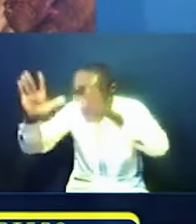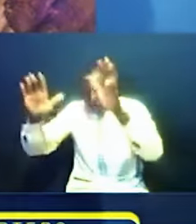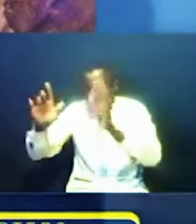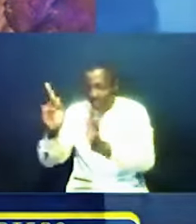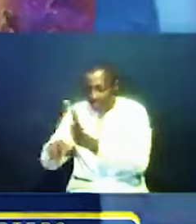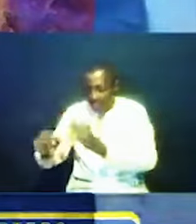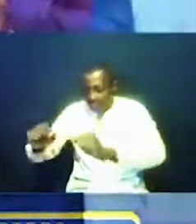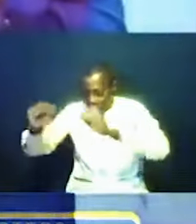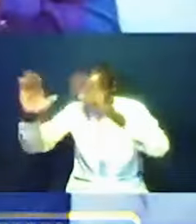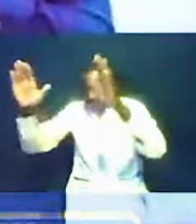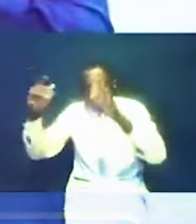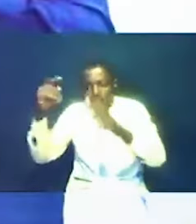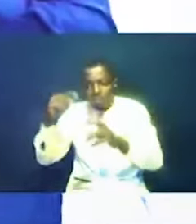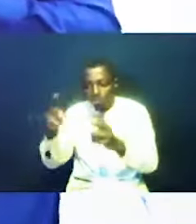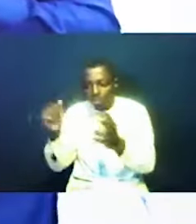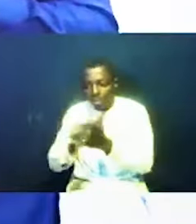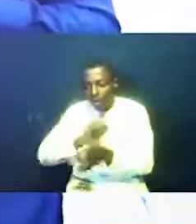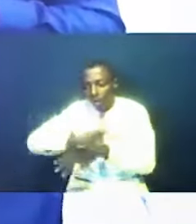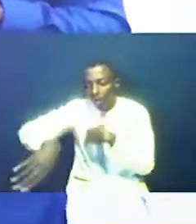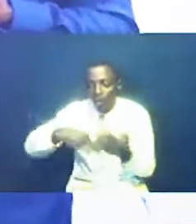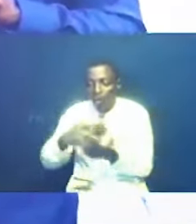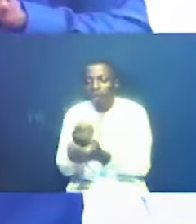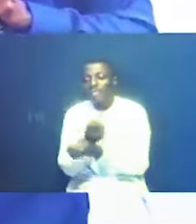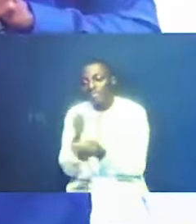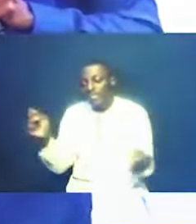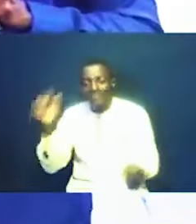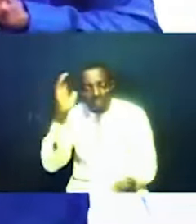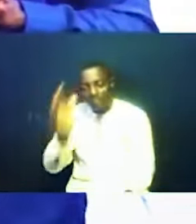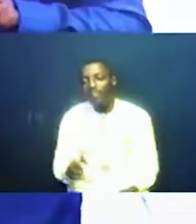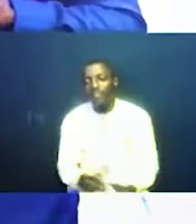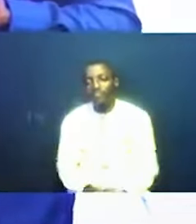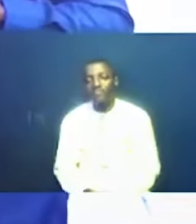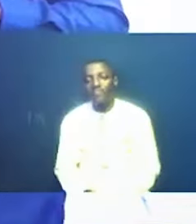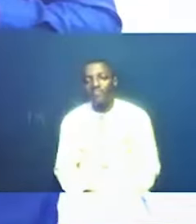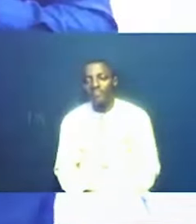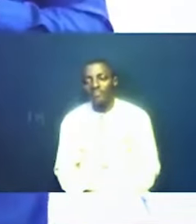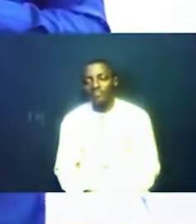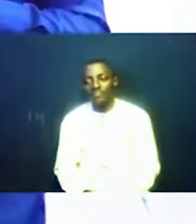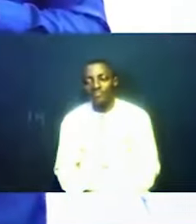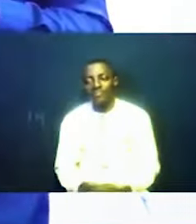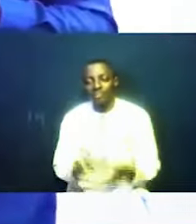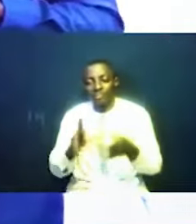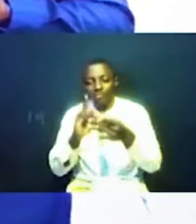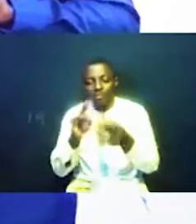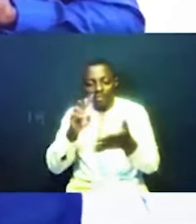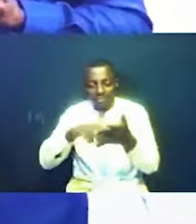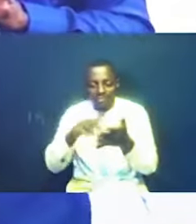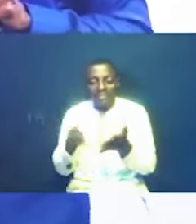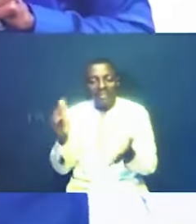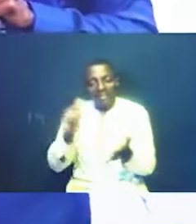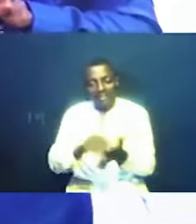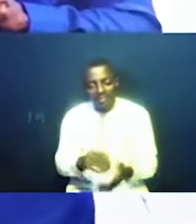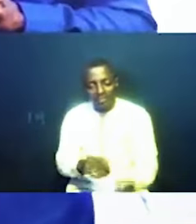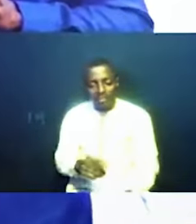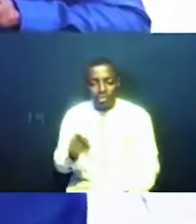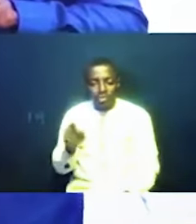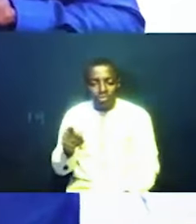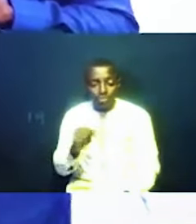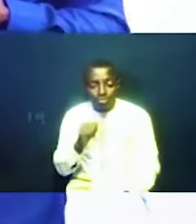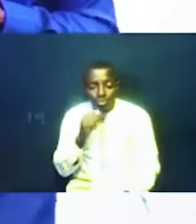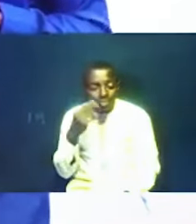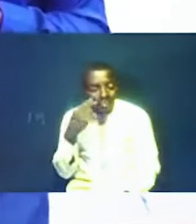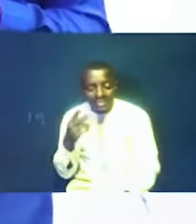let's listen to him again. You do not realize that it is better for you that one man die for the